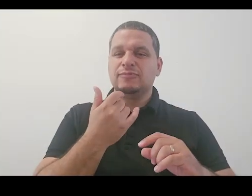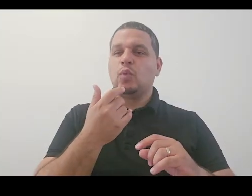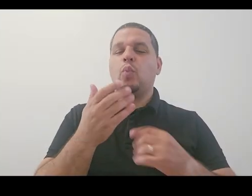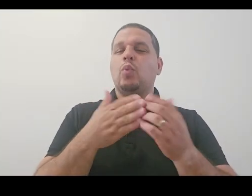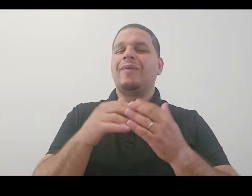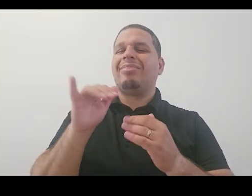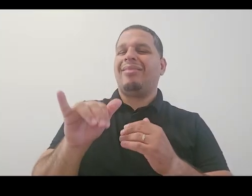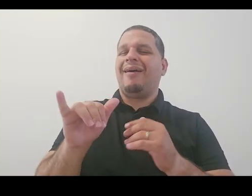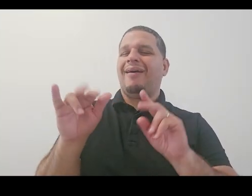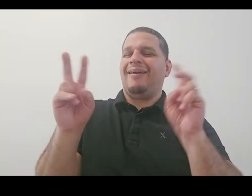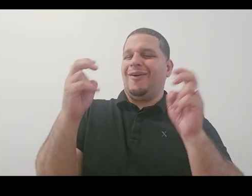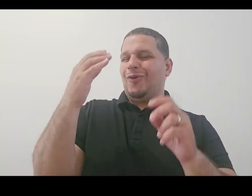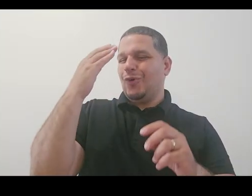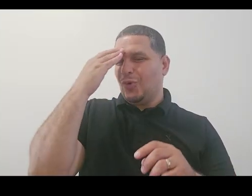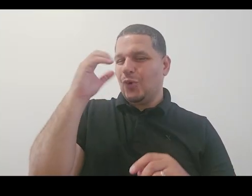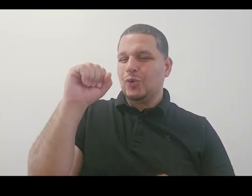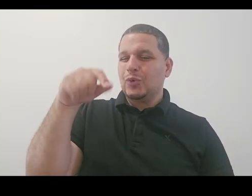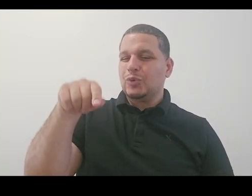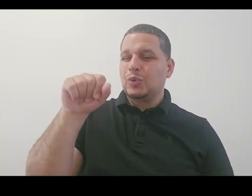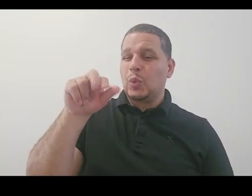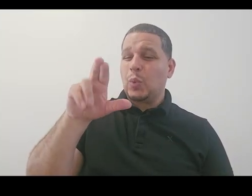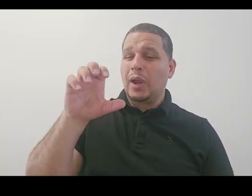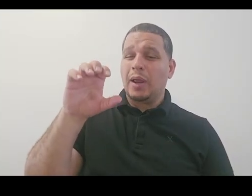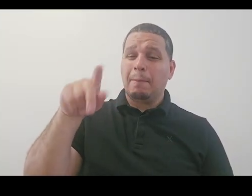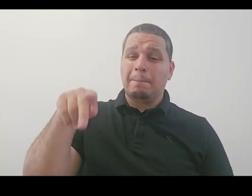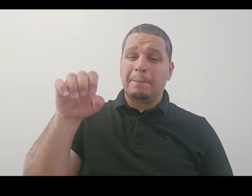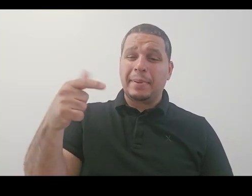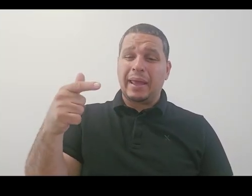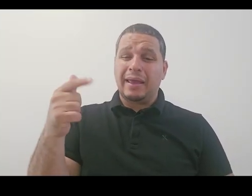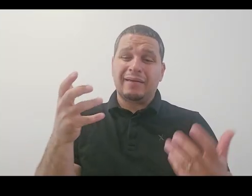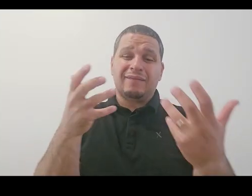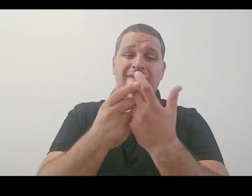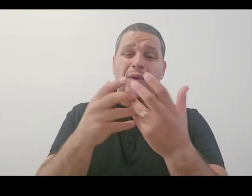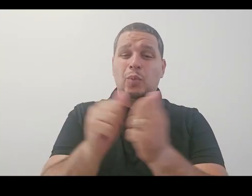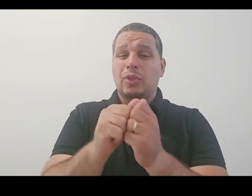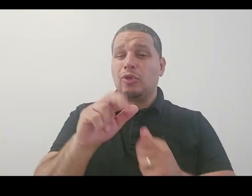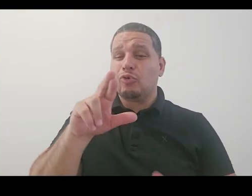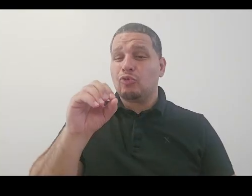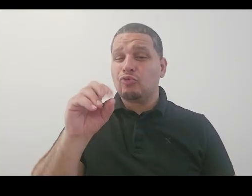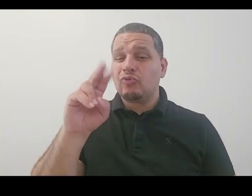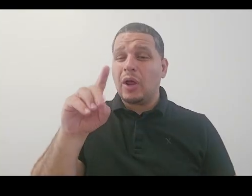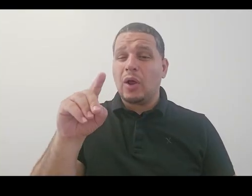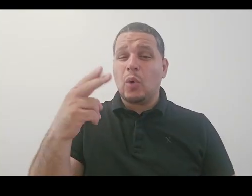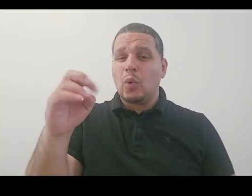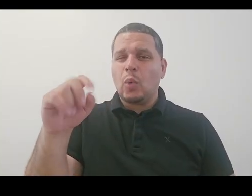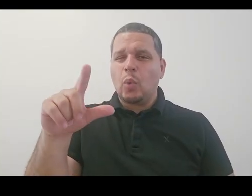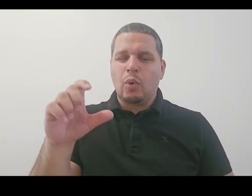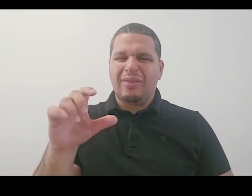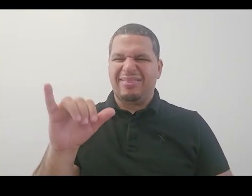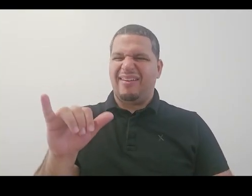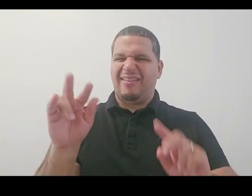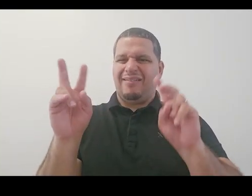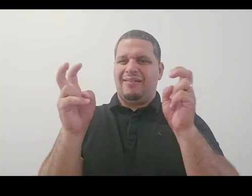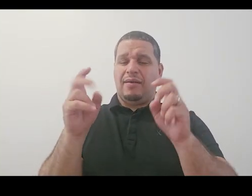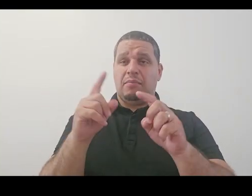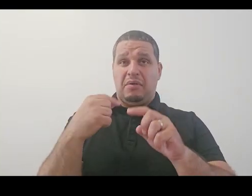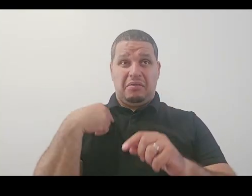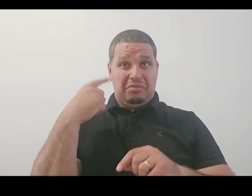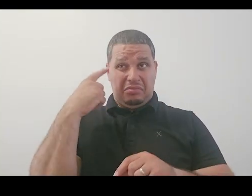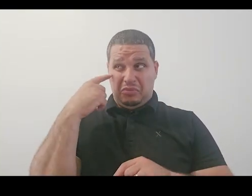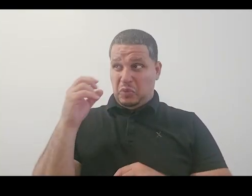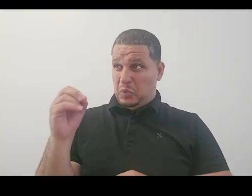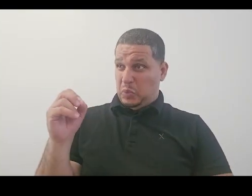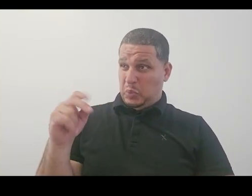that expression is. But once I realized there were other people like me, and that it was okay to call